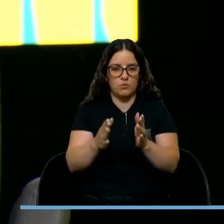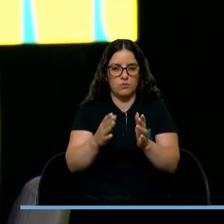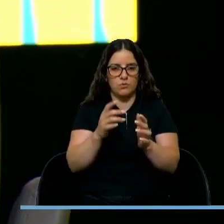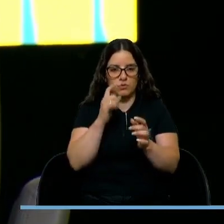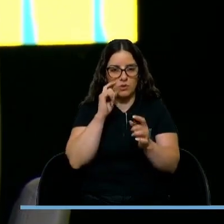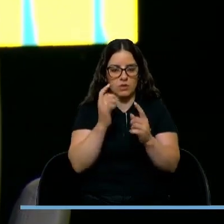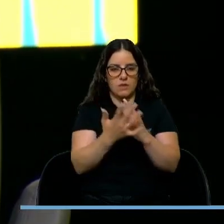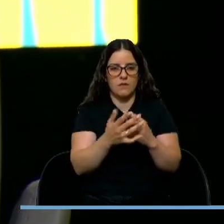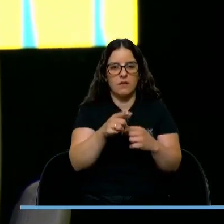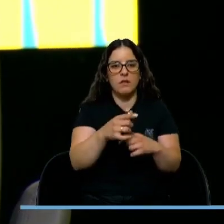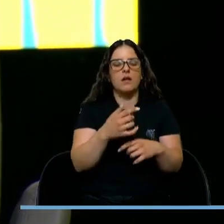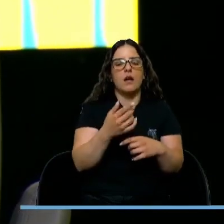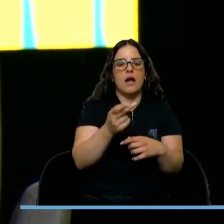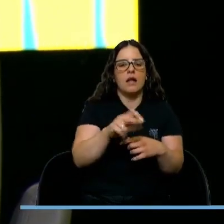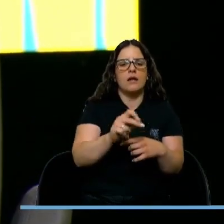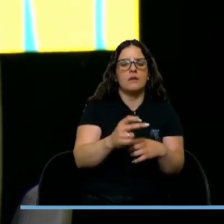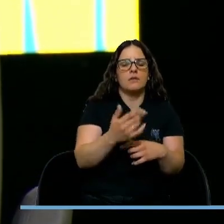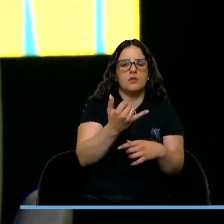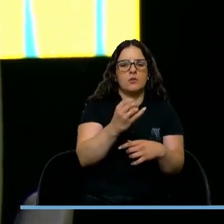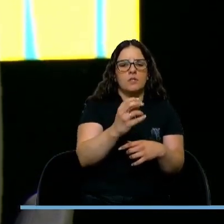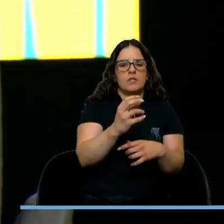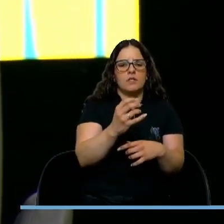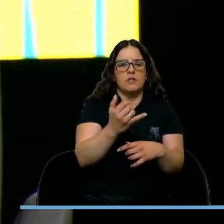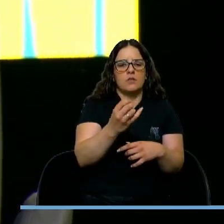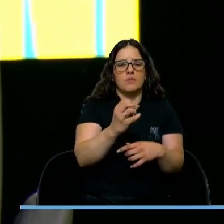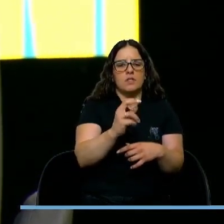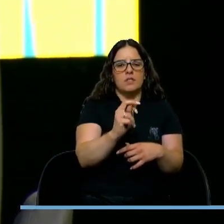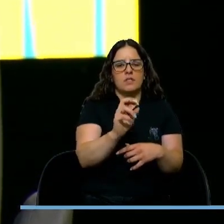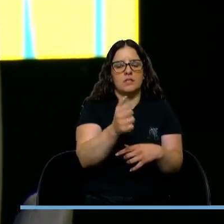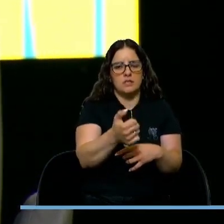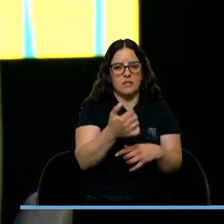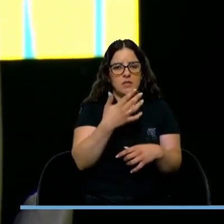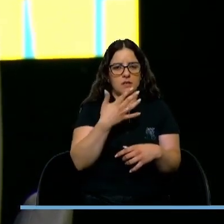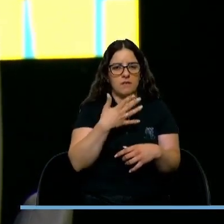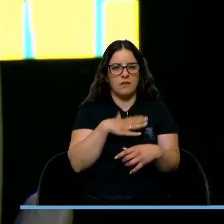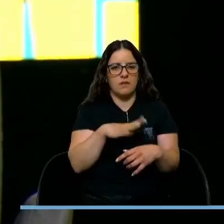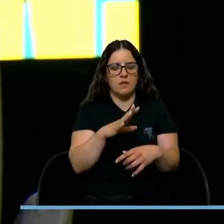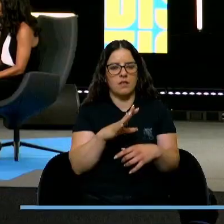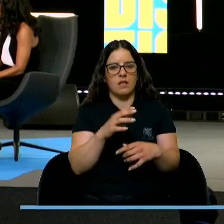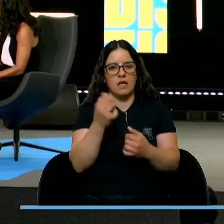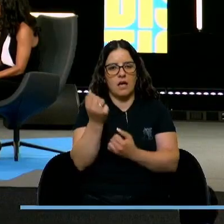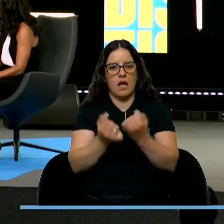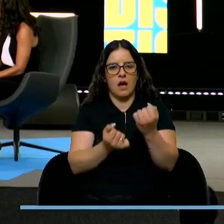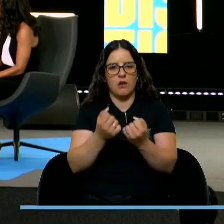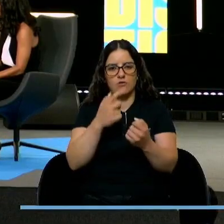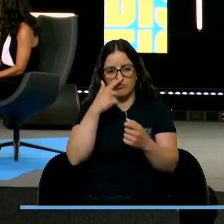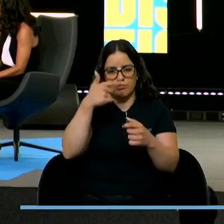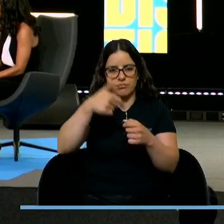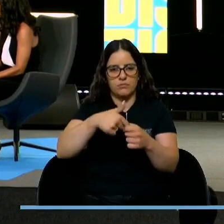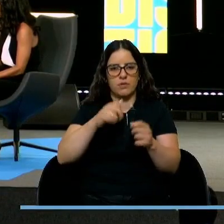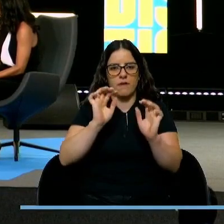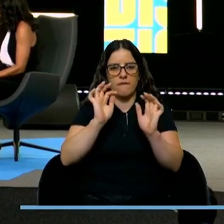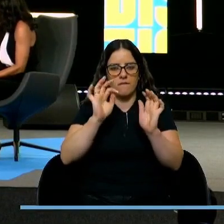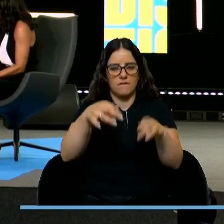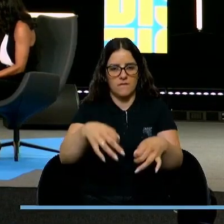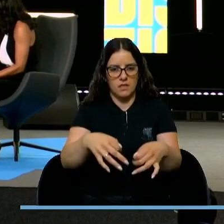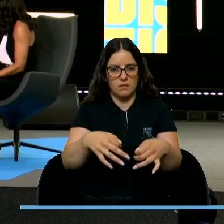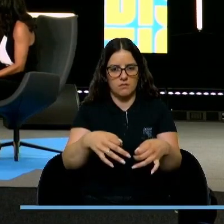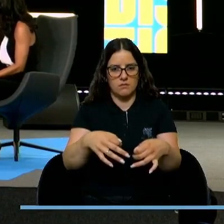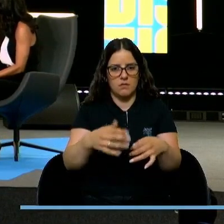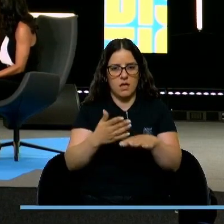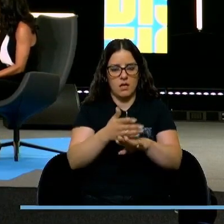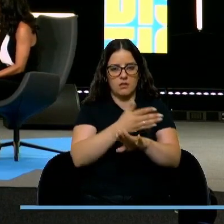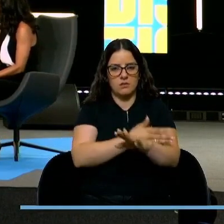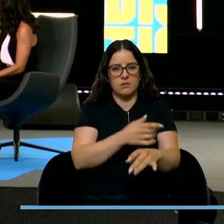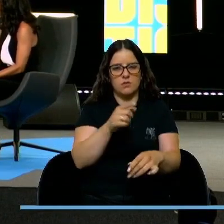As of 2035, there's the European targets to end the use